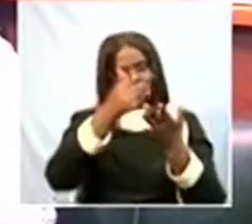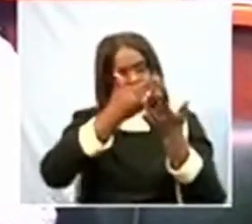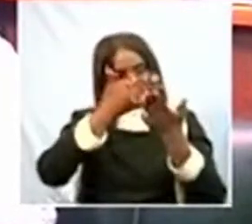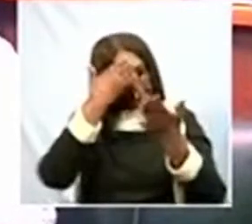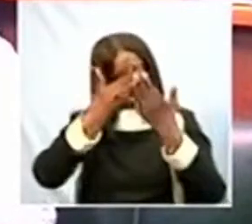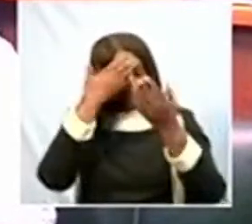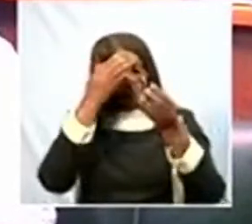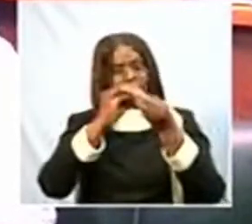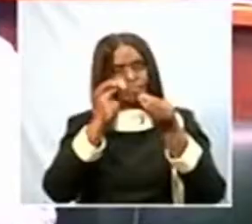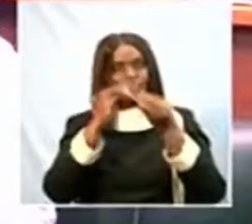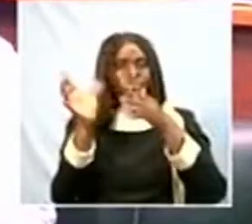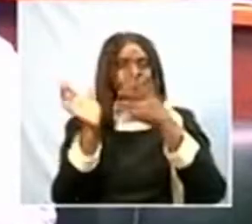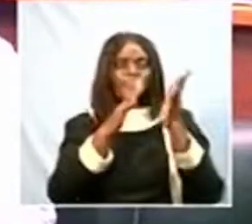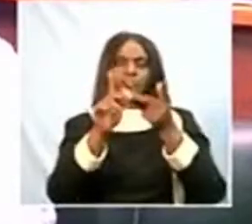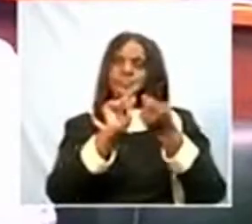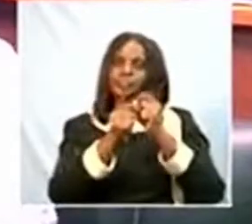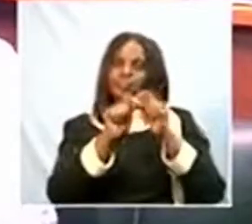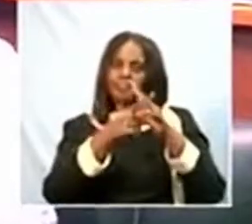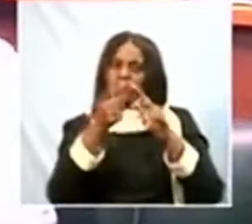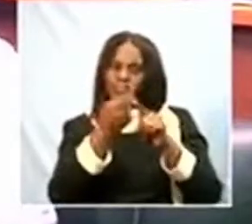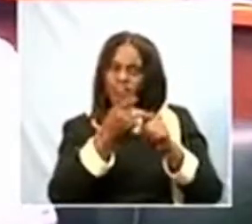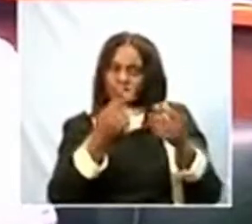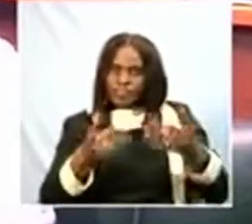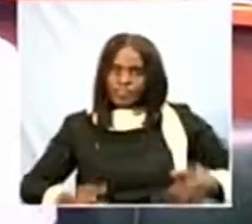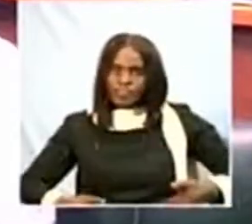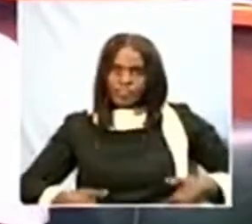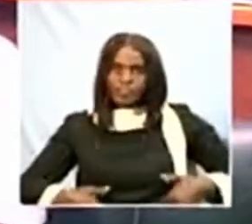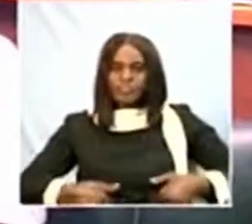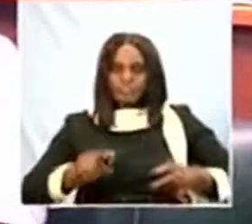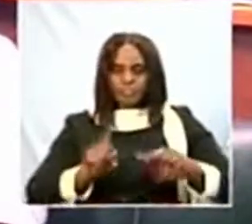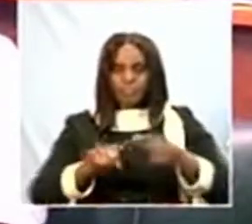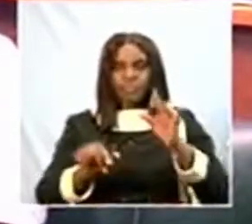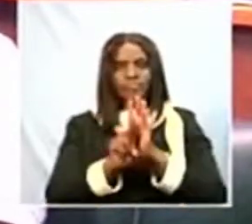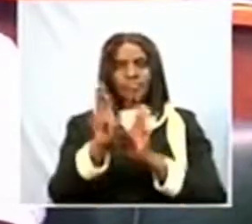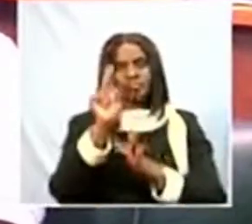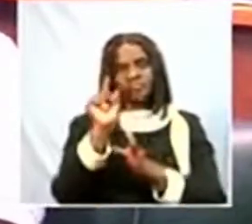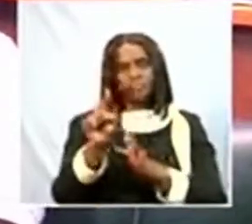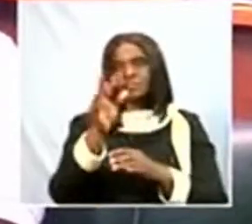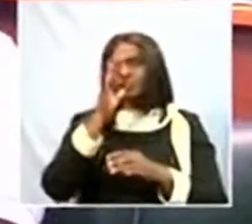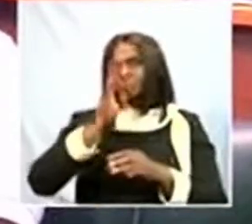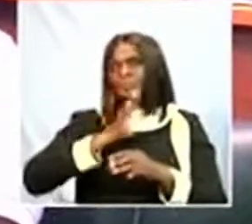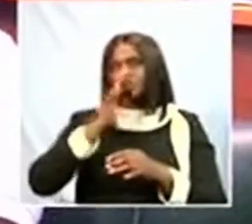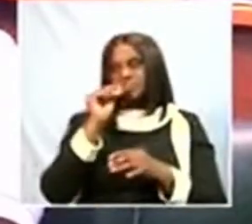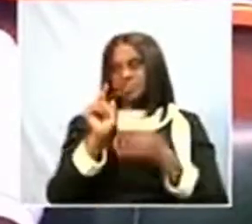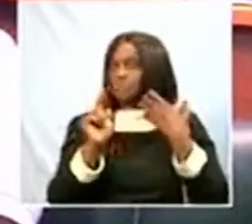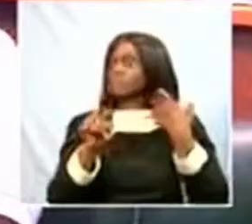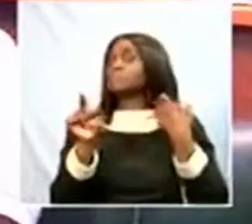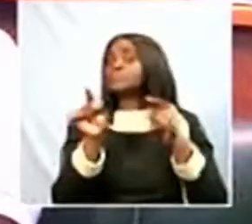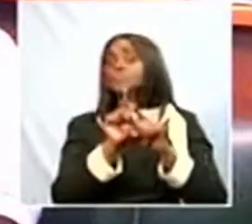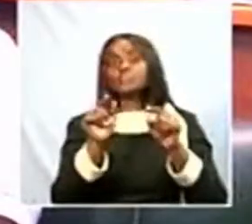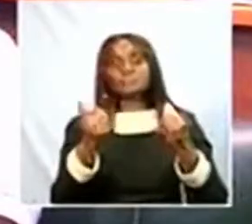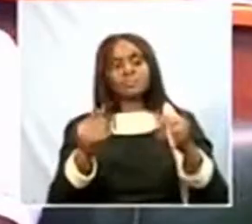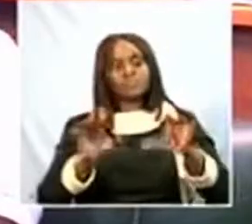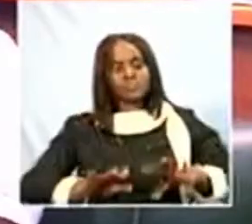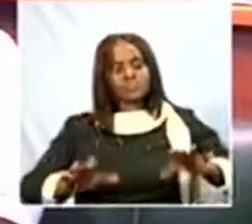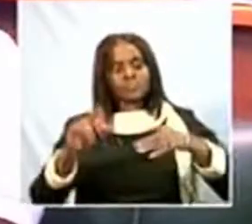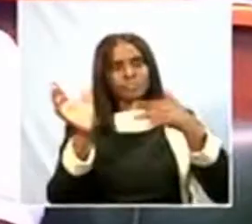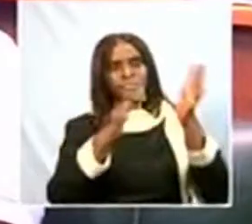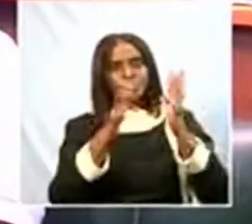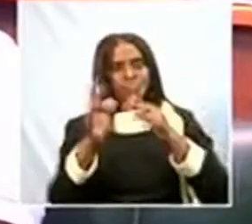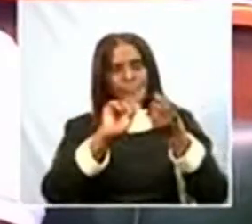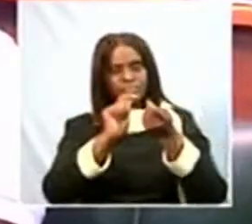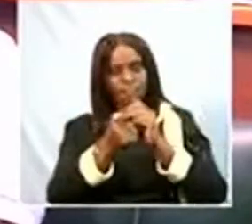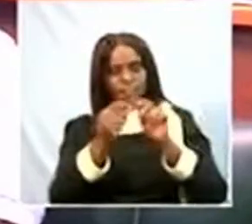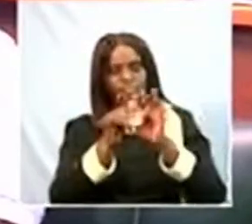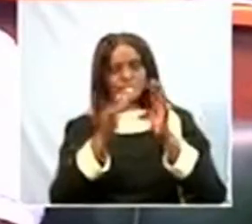effects of climate change, starting from an early childhood to university. Madam Speaker, the presence of climate change in our